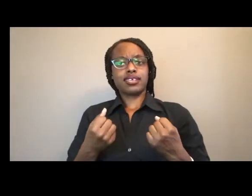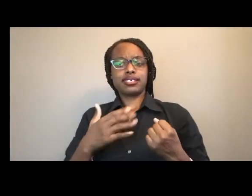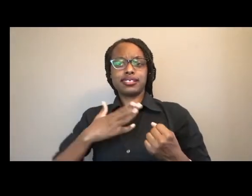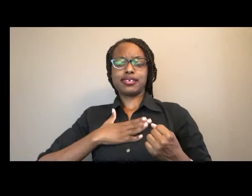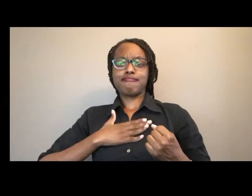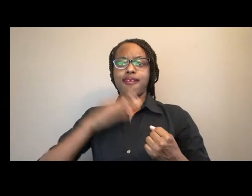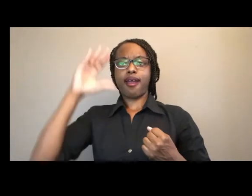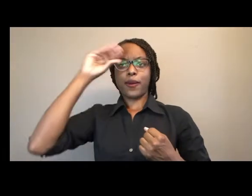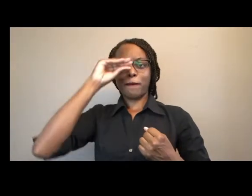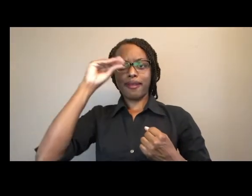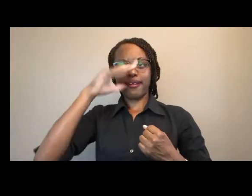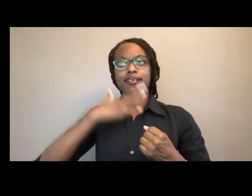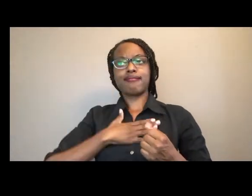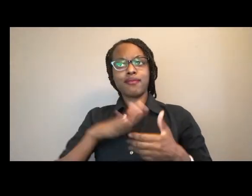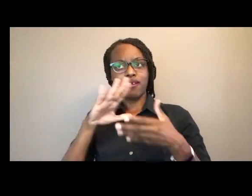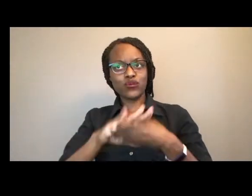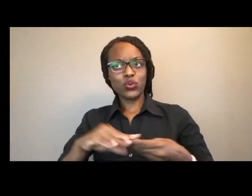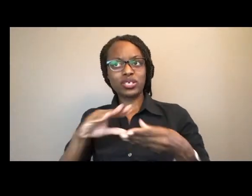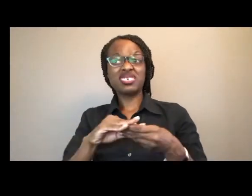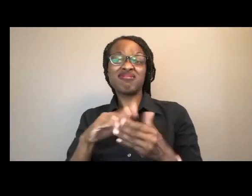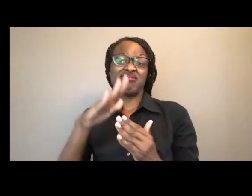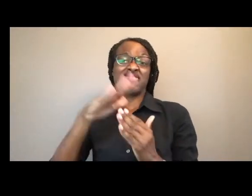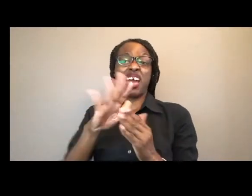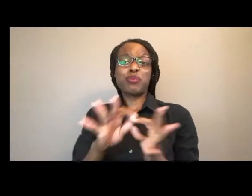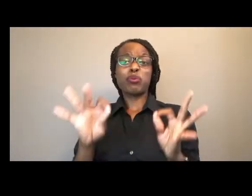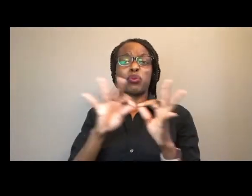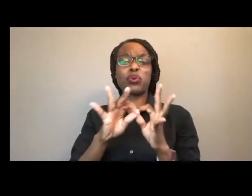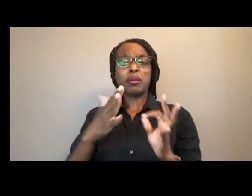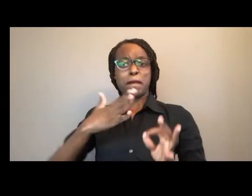To me, self-advocacy means,